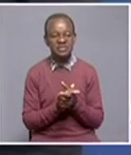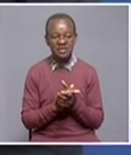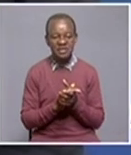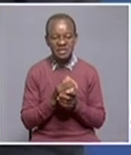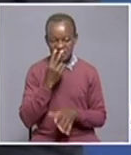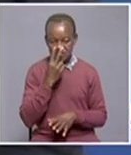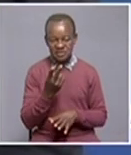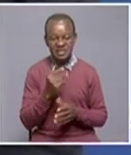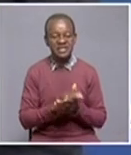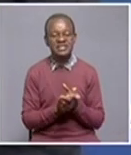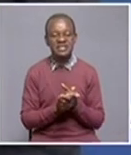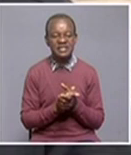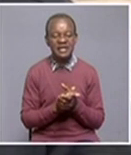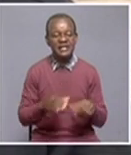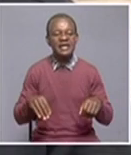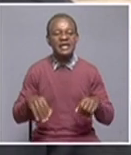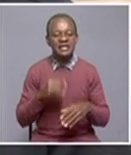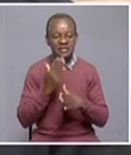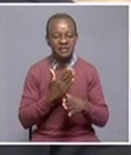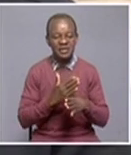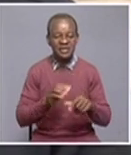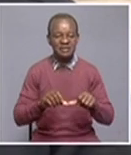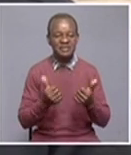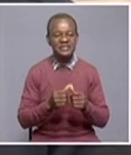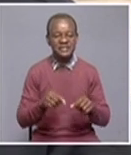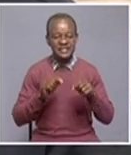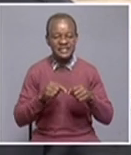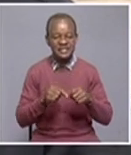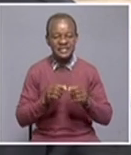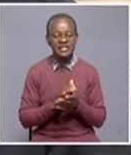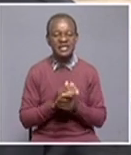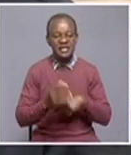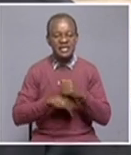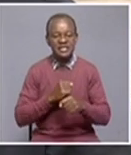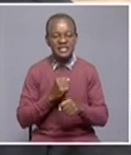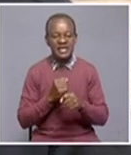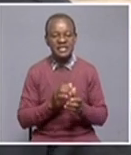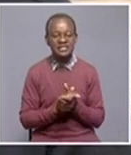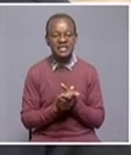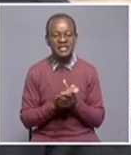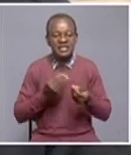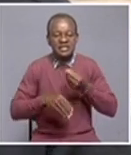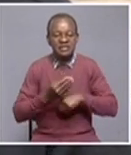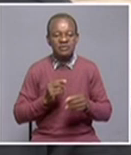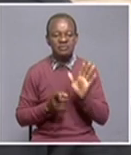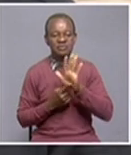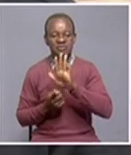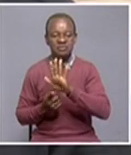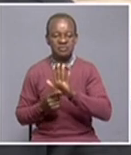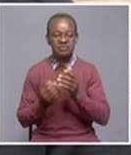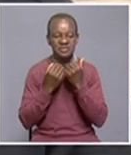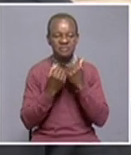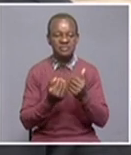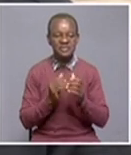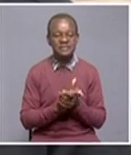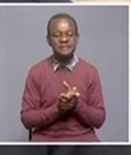show? Yes, this show is actually very unique. The past 2 years, or I would say 3 years, we had